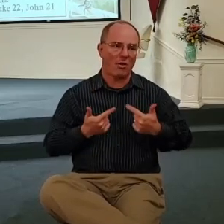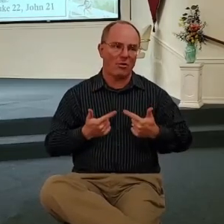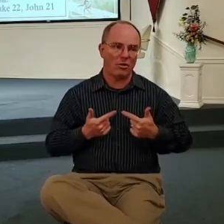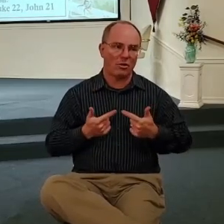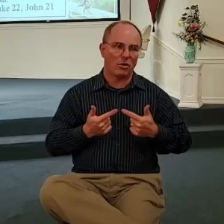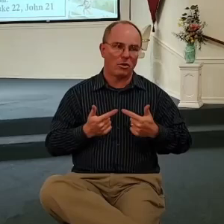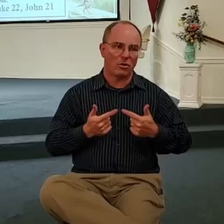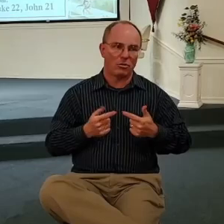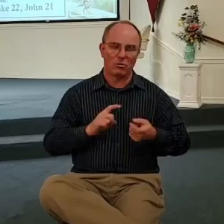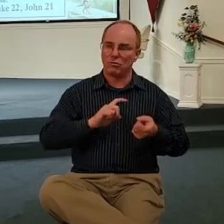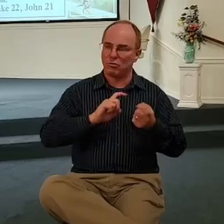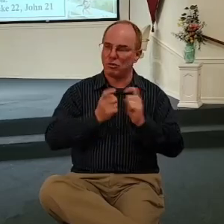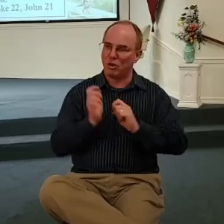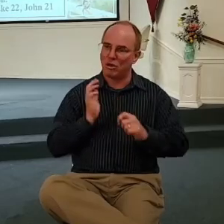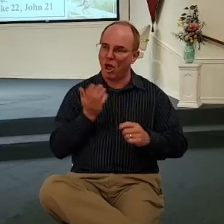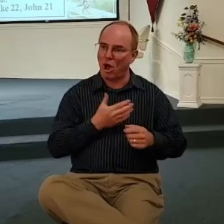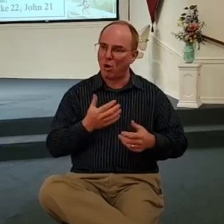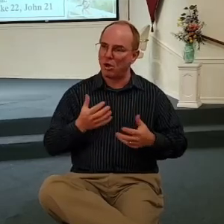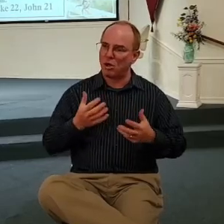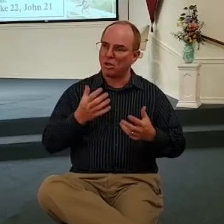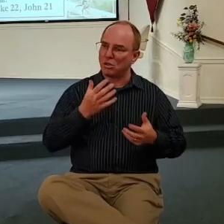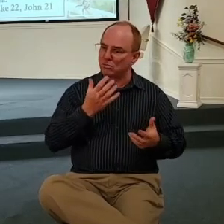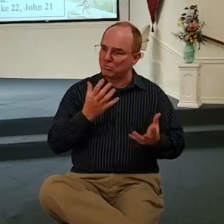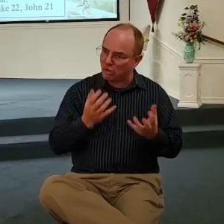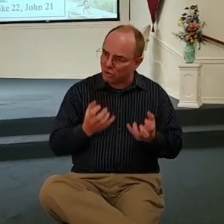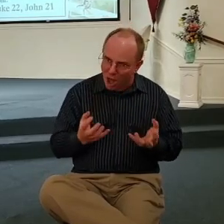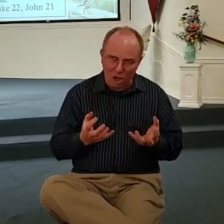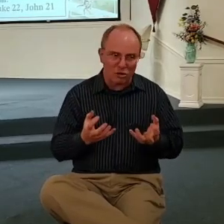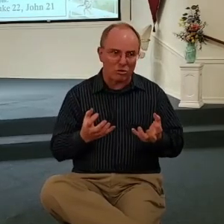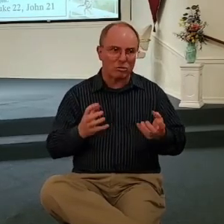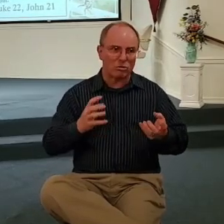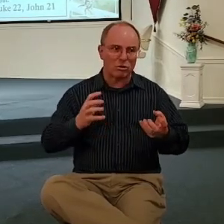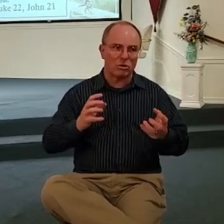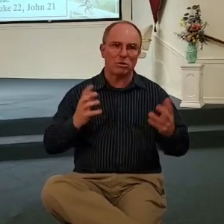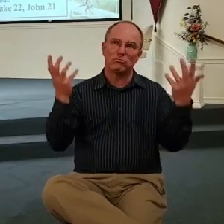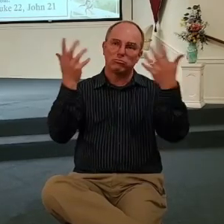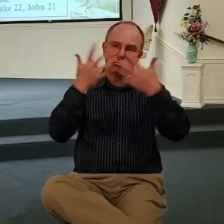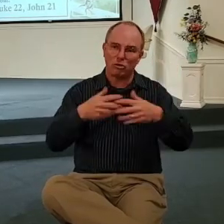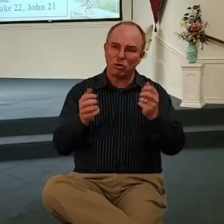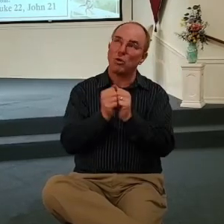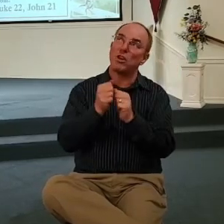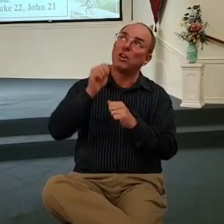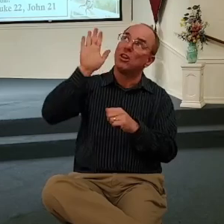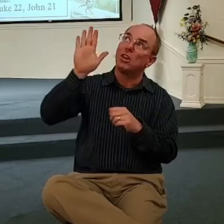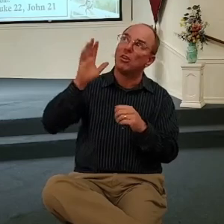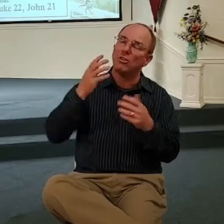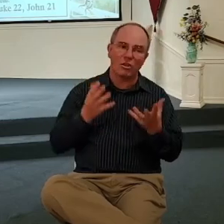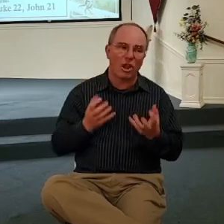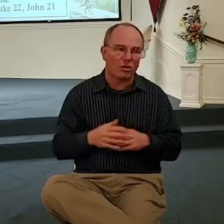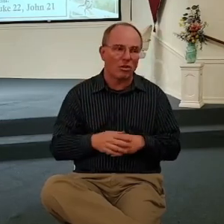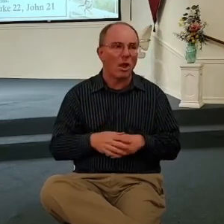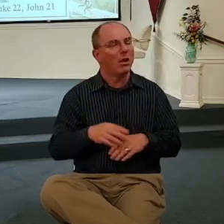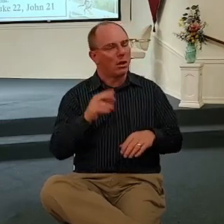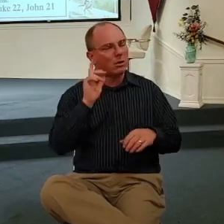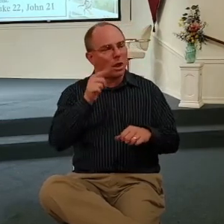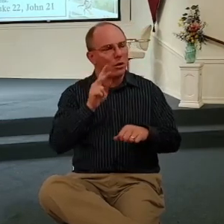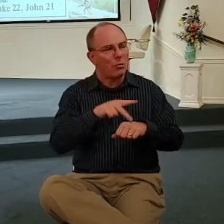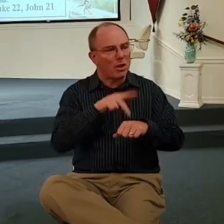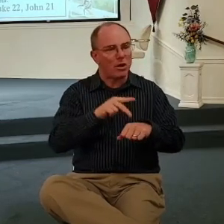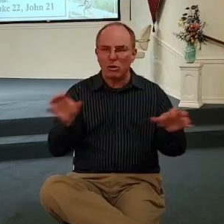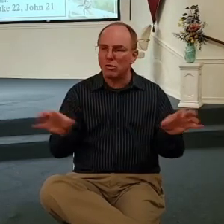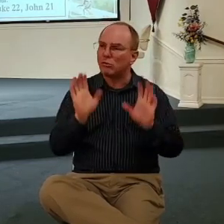us. You see, in submission to God's will, Peter went on to be used to do great things within the